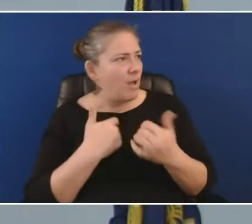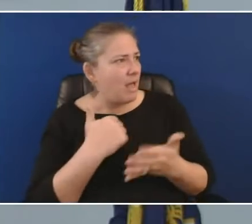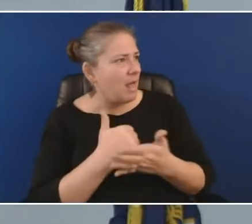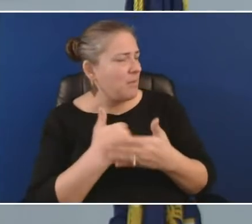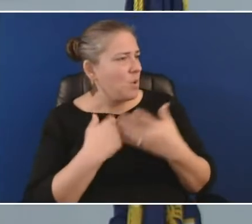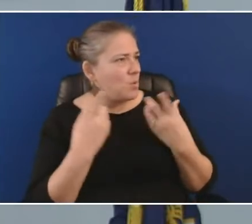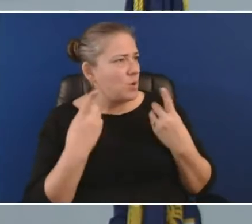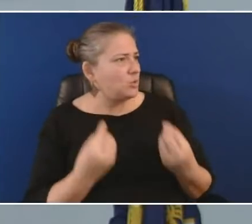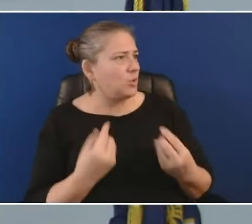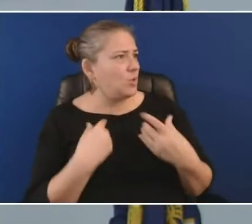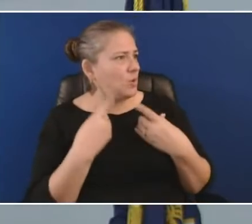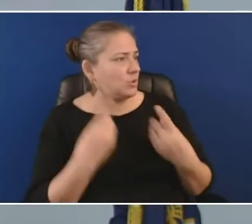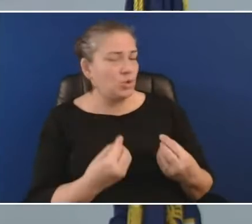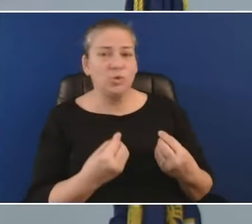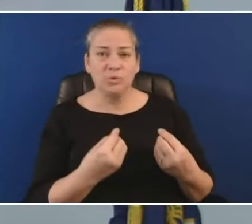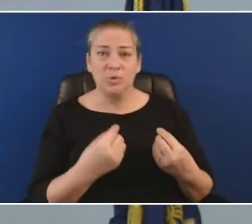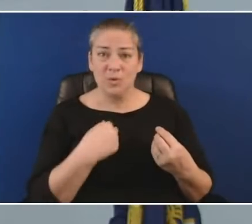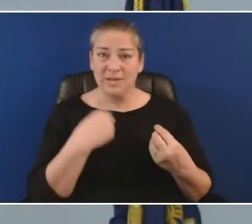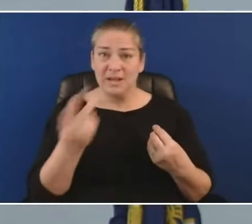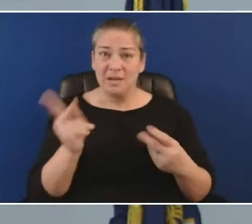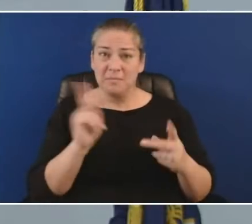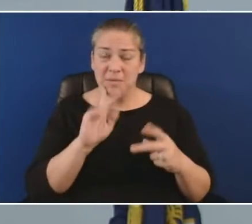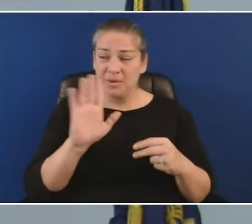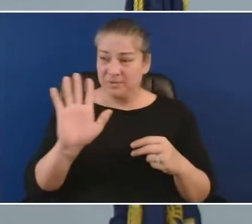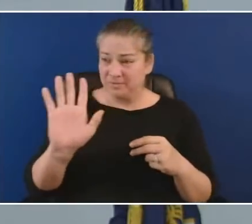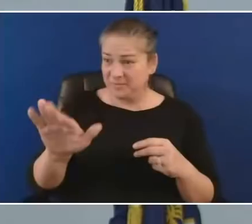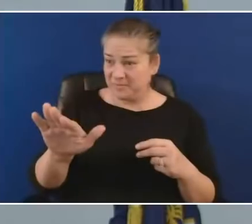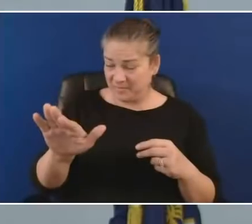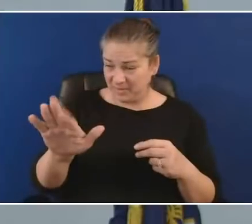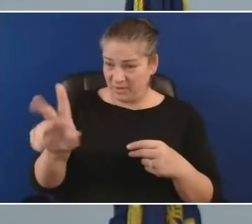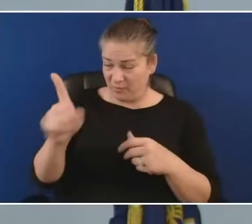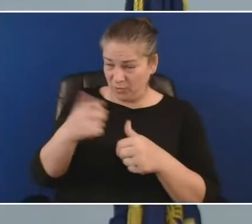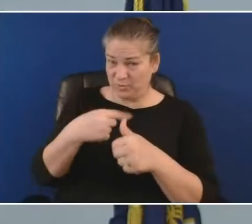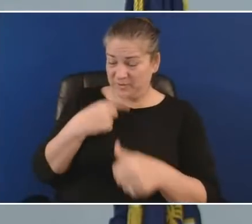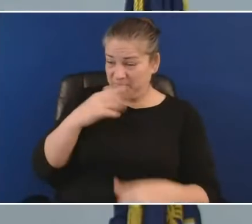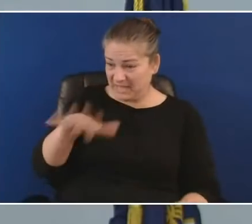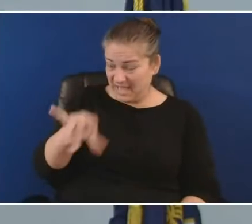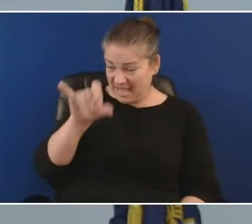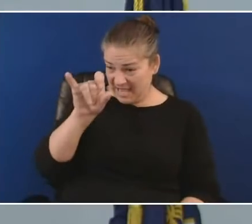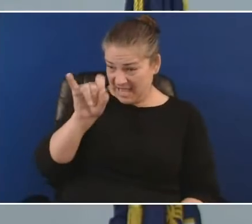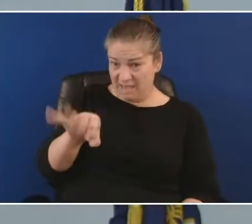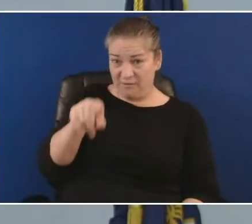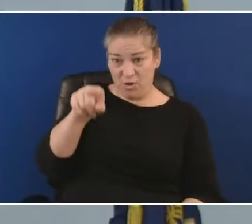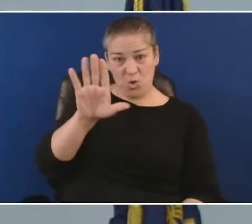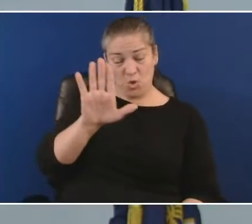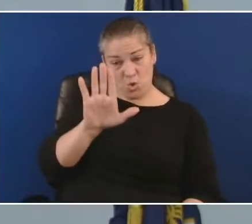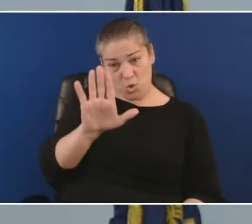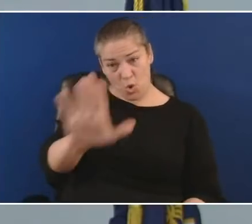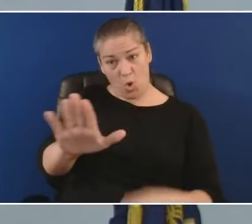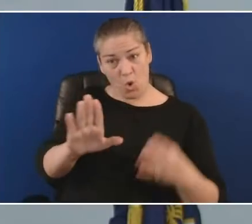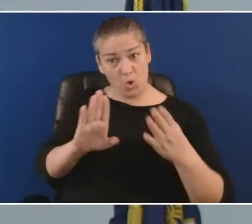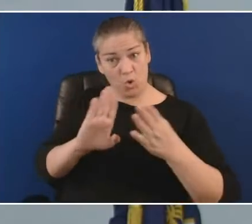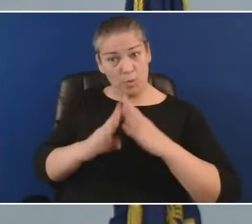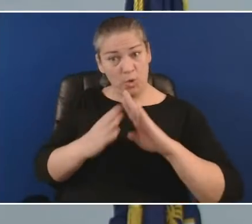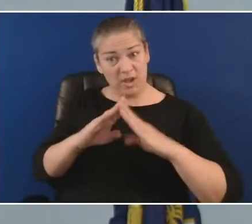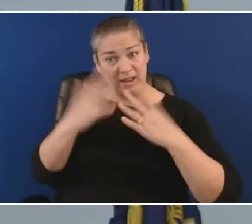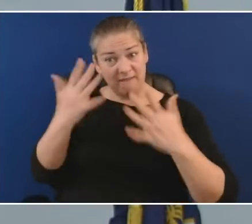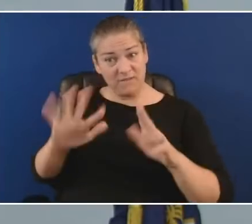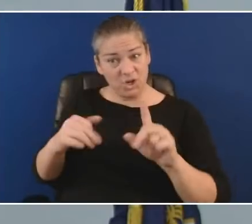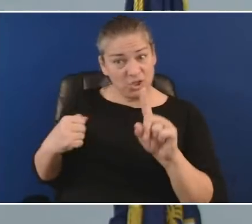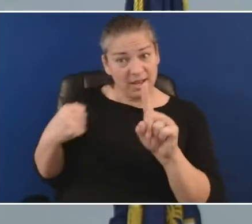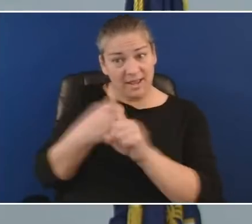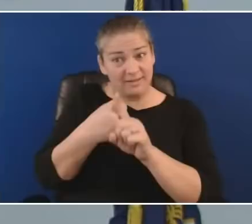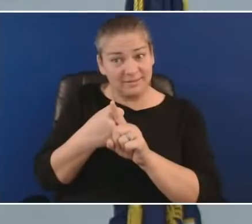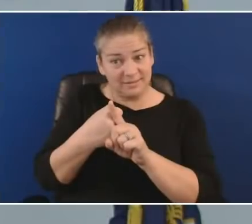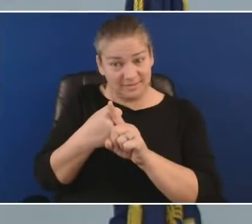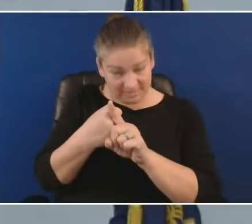them two things with the third coming. The first we said is if you are in a community that has been hit and hit hard and you're safe and you